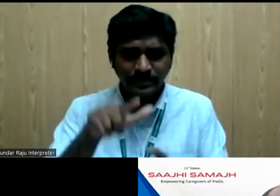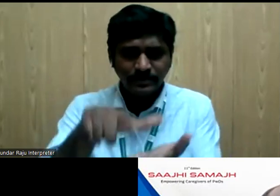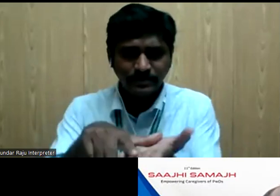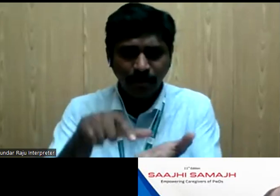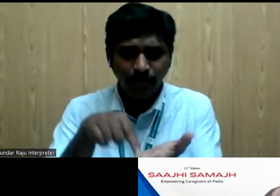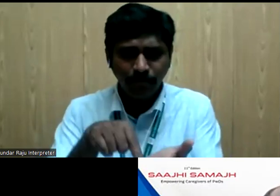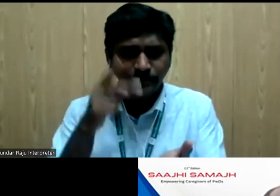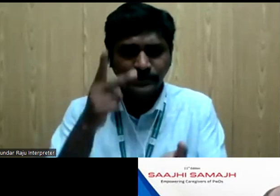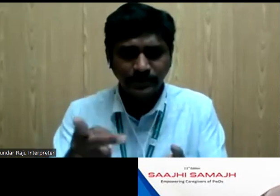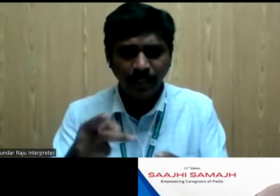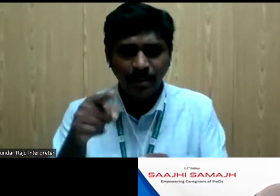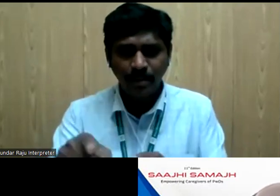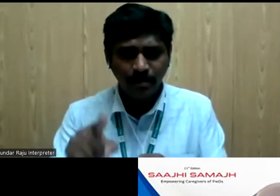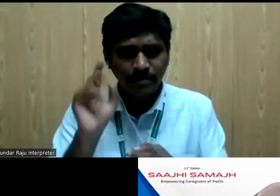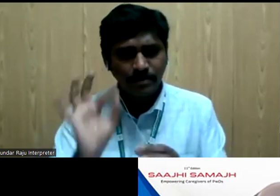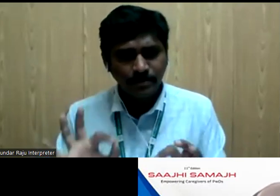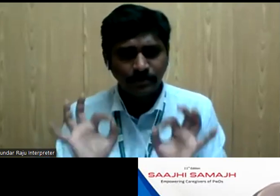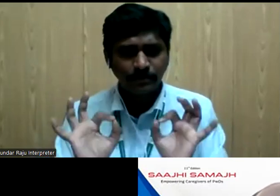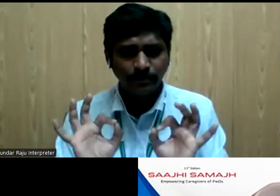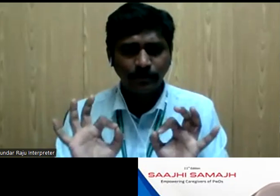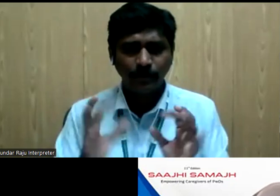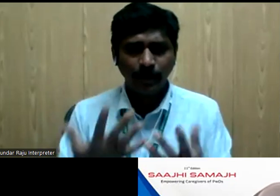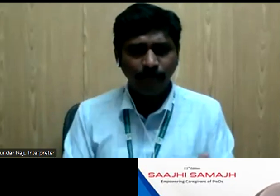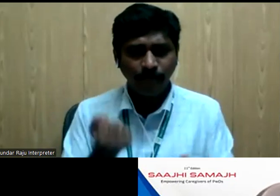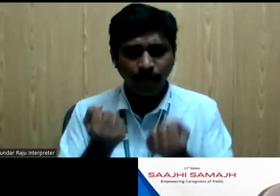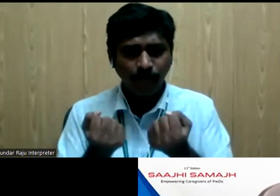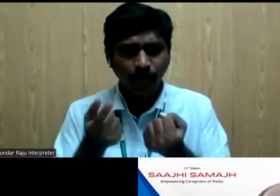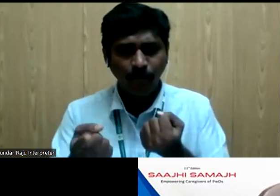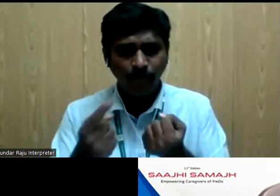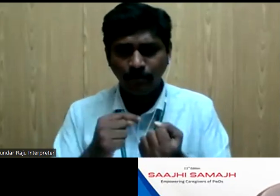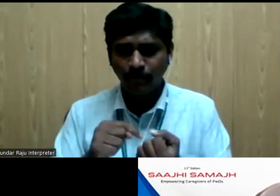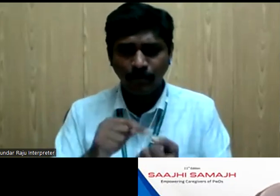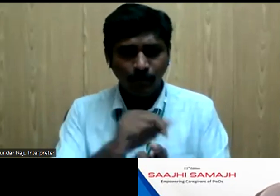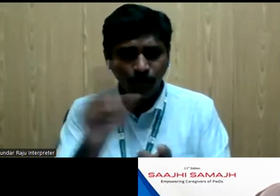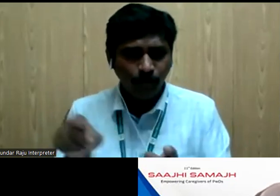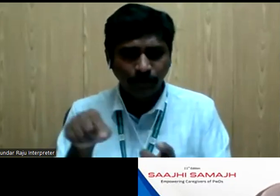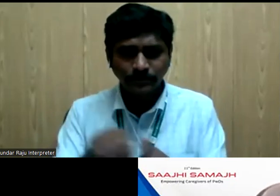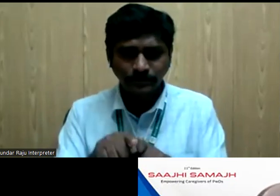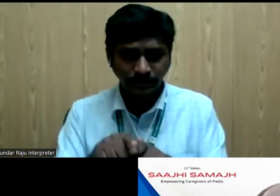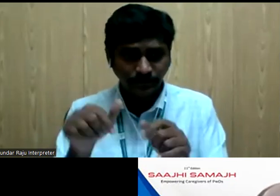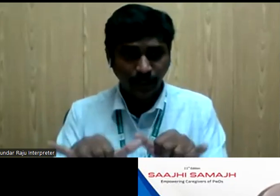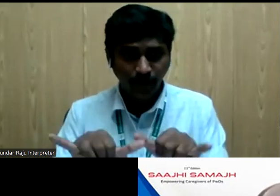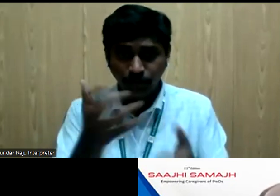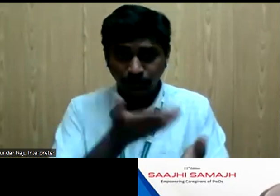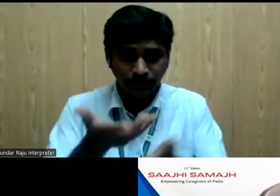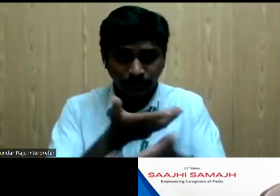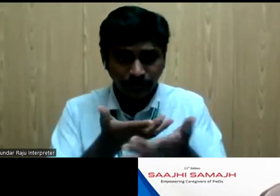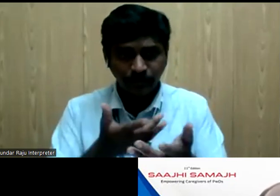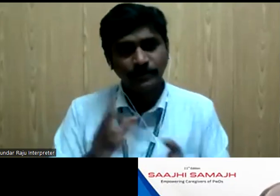we can make a significant dent in this entire space. So thank you so much, Jayeshji, for being with